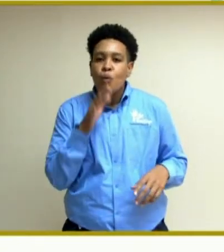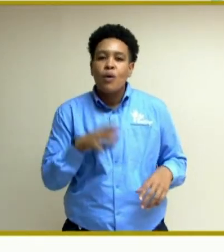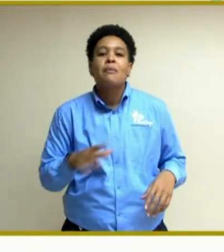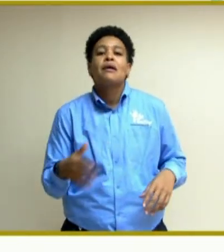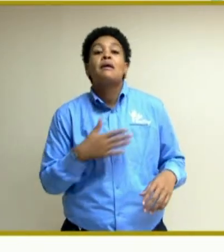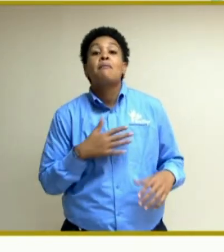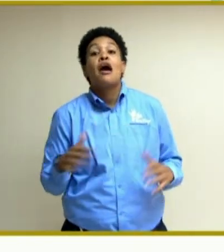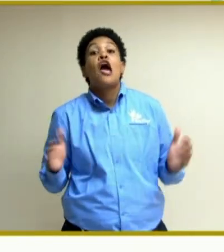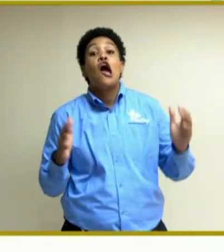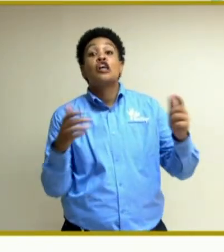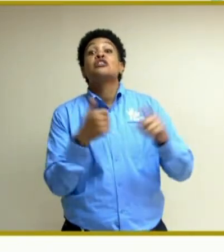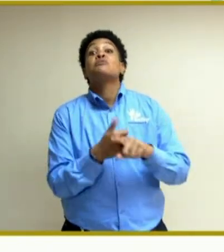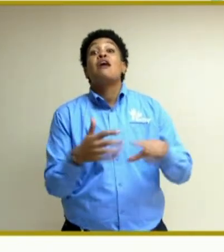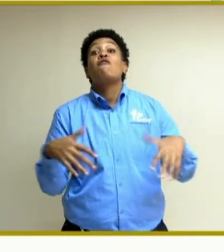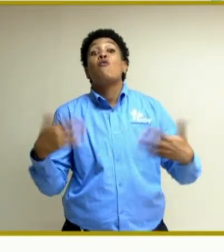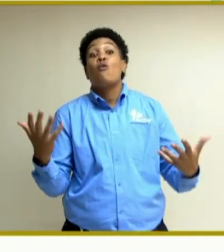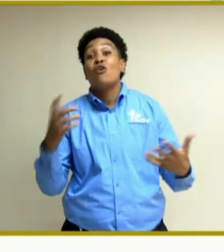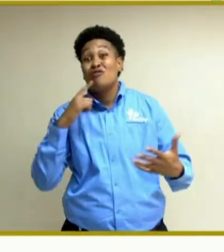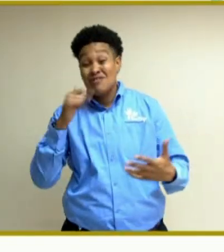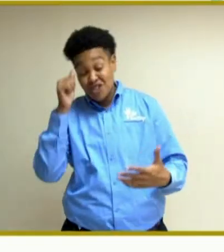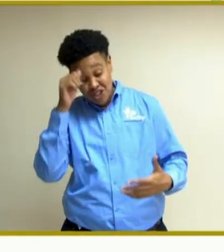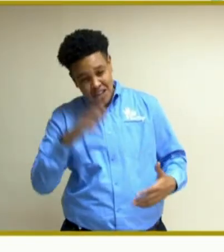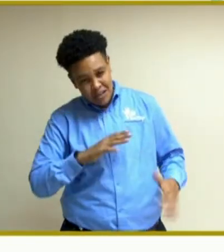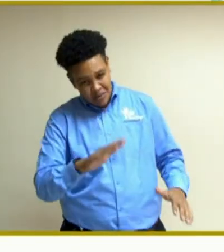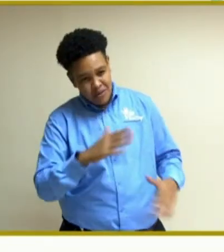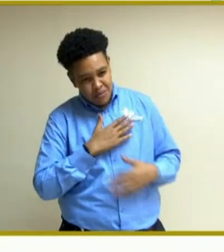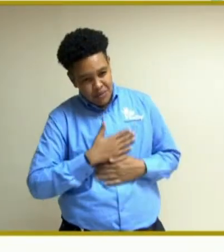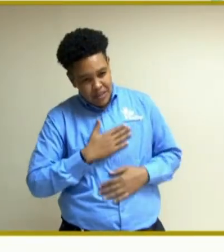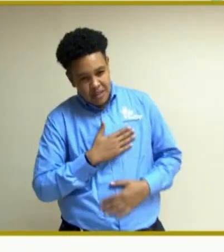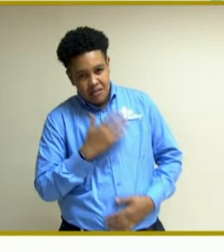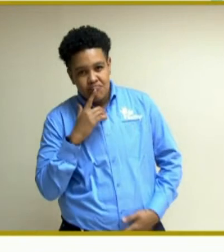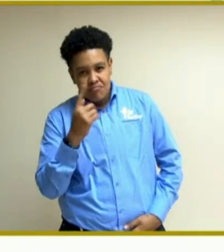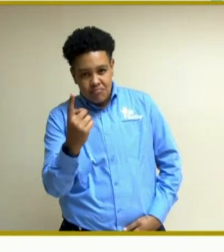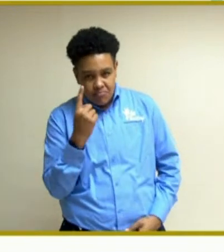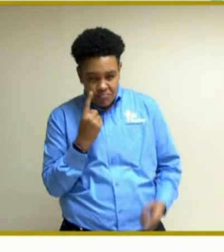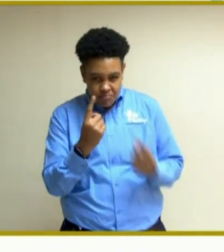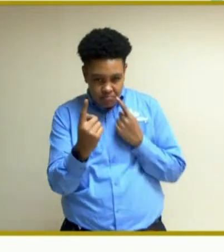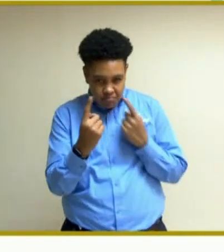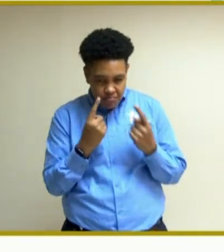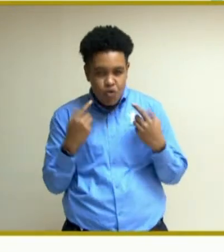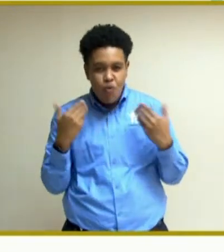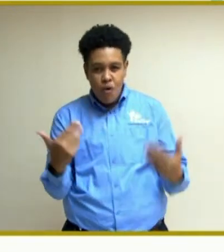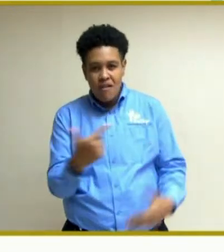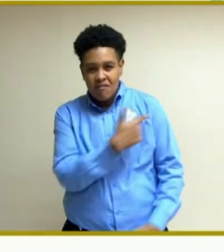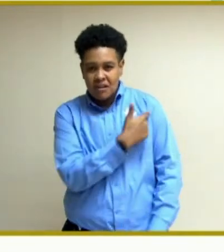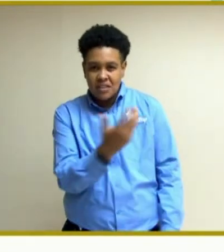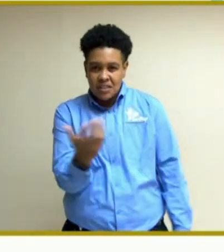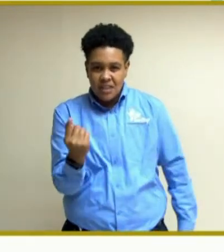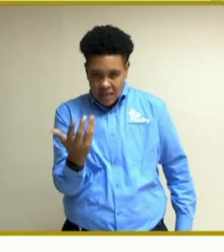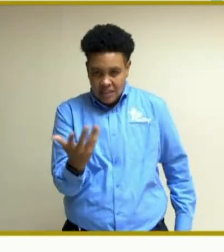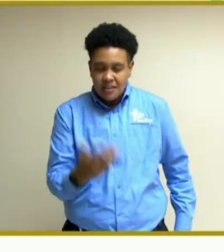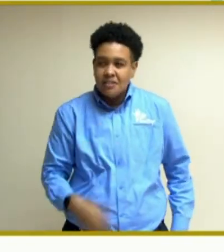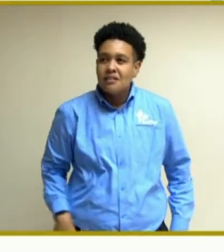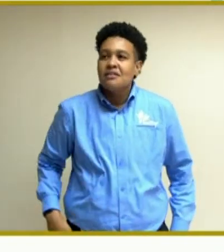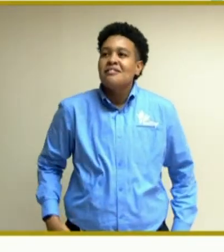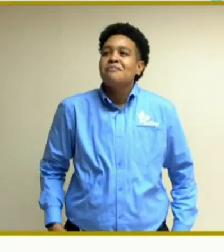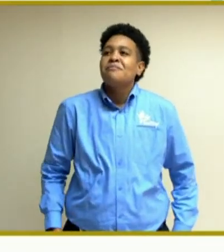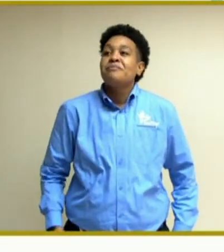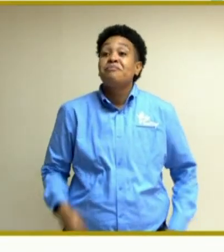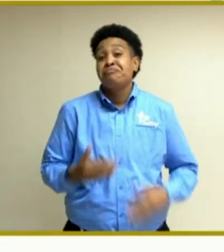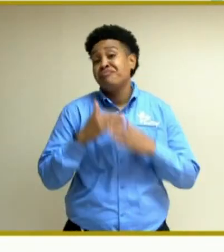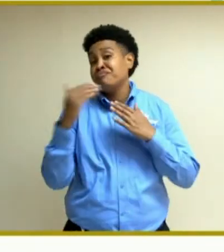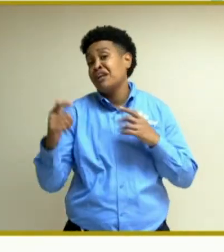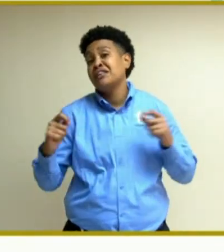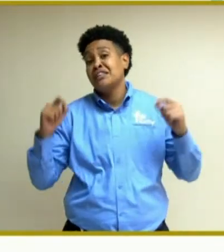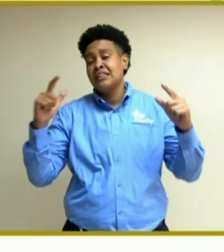my encouragement, of course, is gentlemen, please get on board and get vaccinated. Next slide, please. And this is just